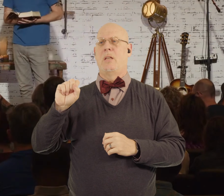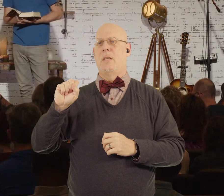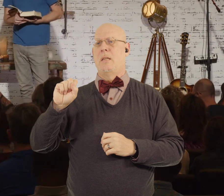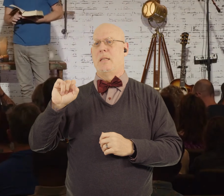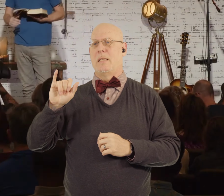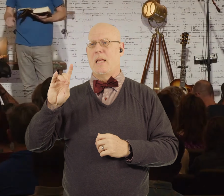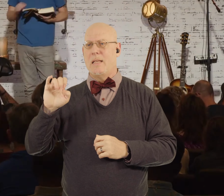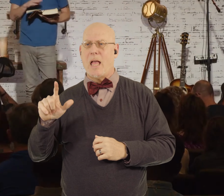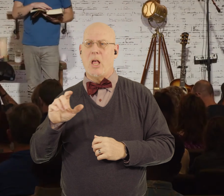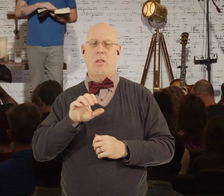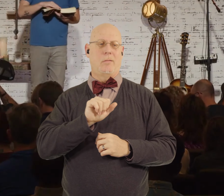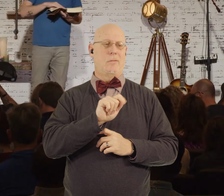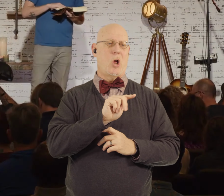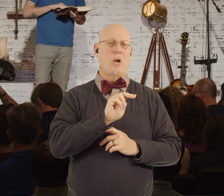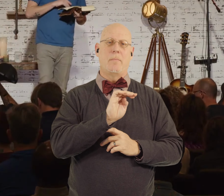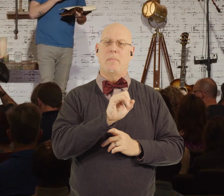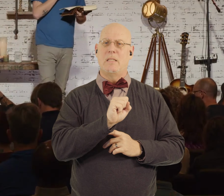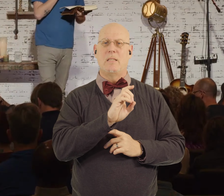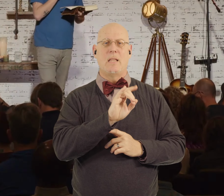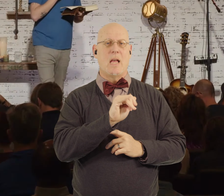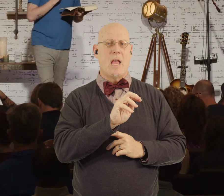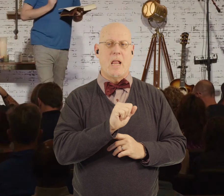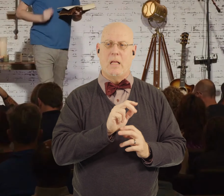to Cybele or to Artemis Diana,